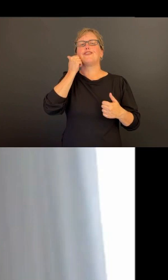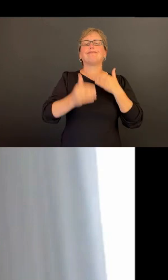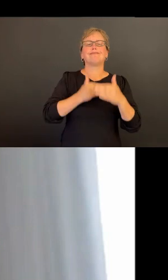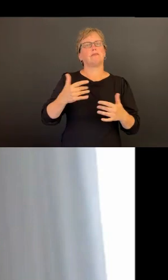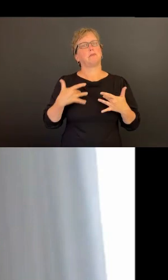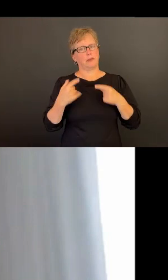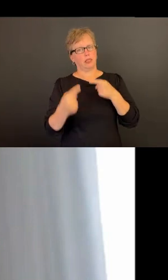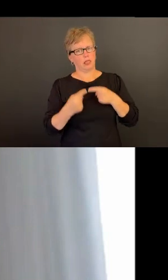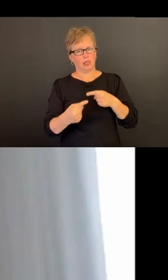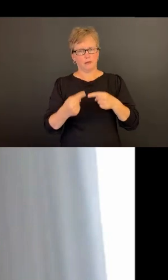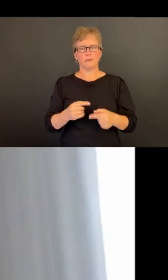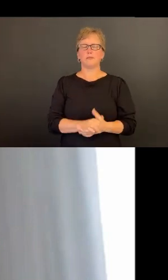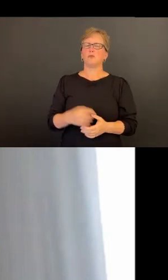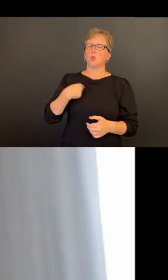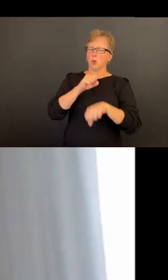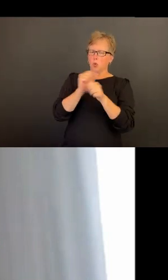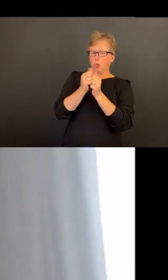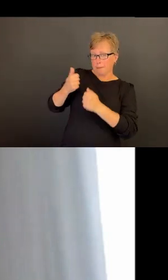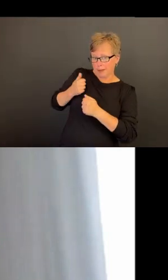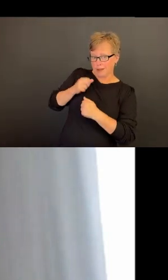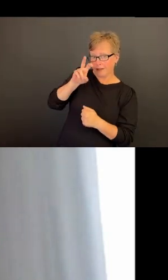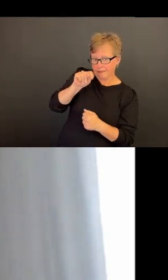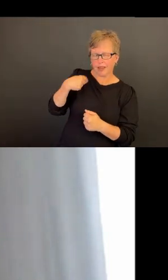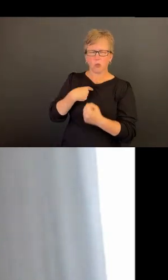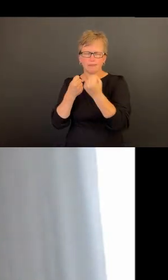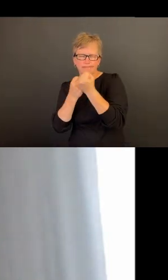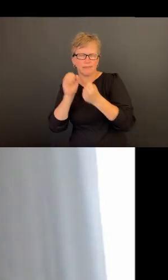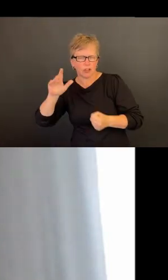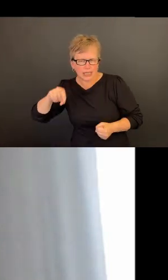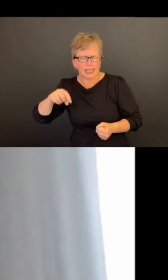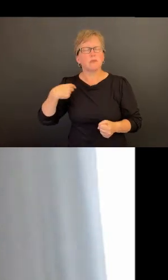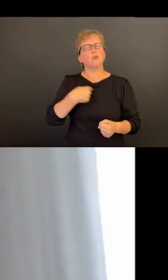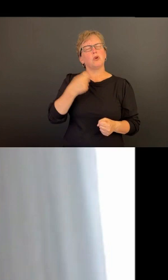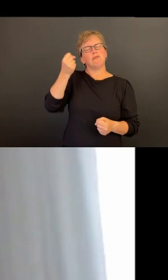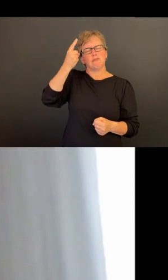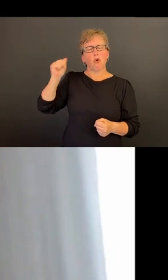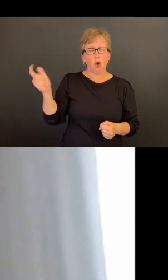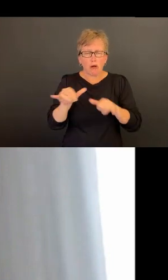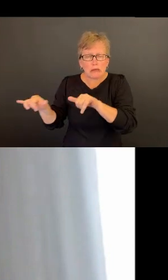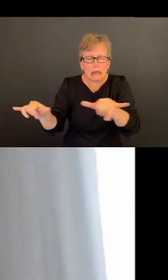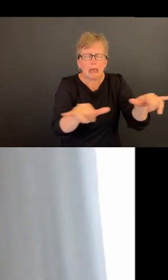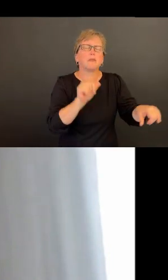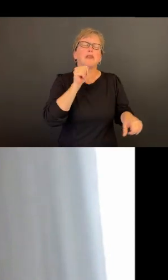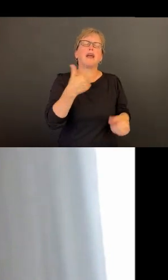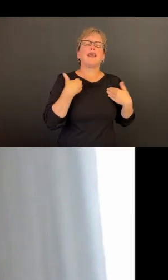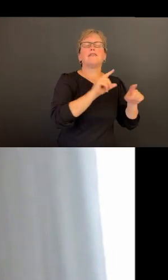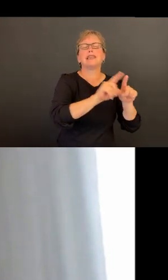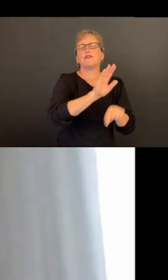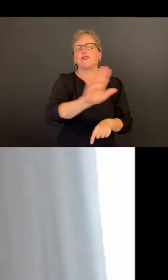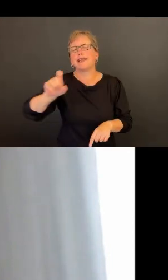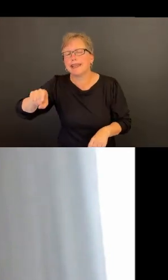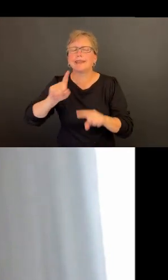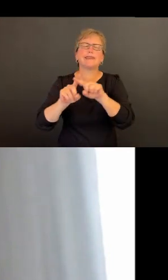an example, when we work with the military, they have challenges as they transition out of the military. And so we work with